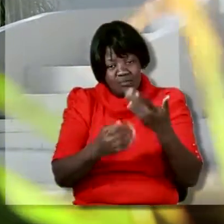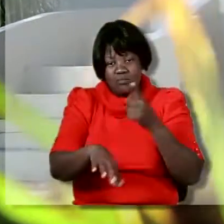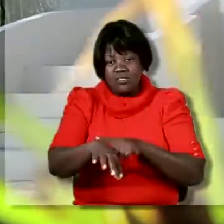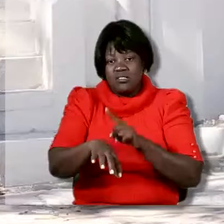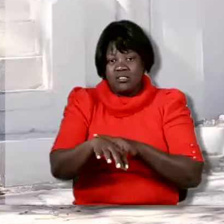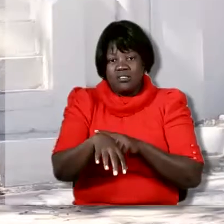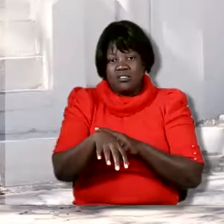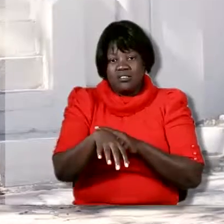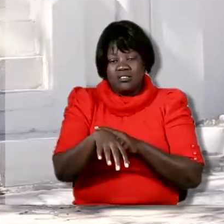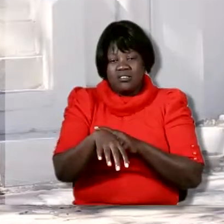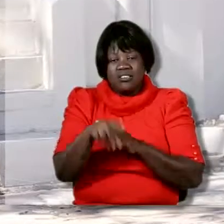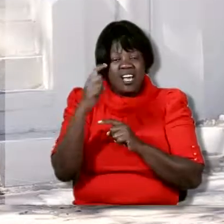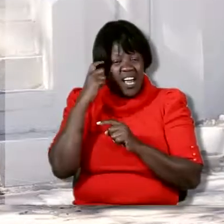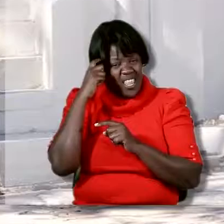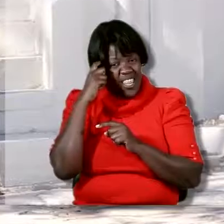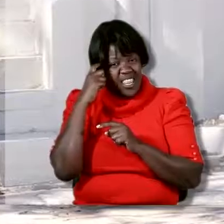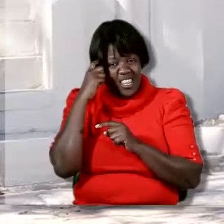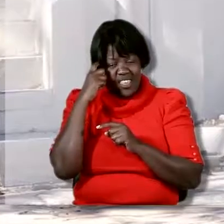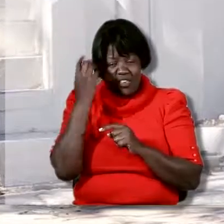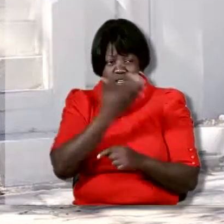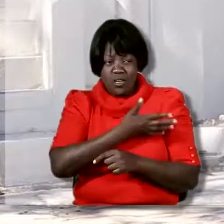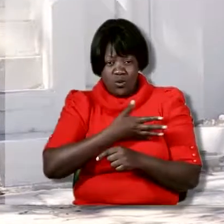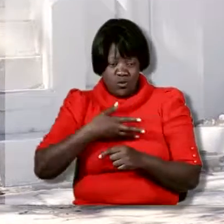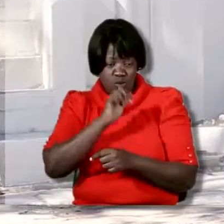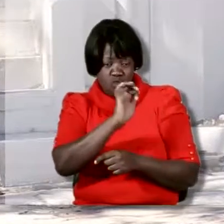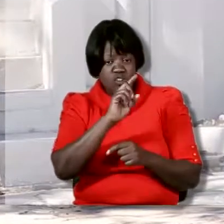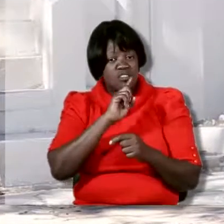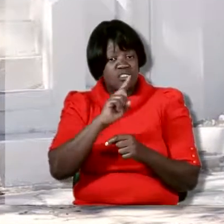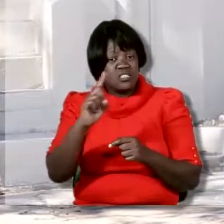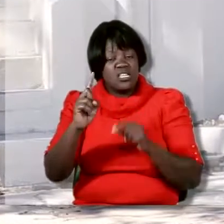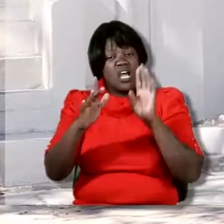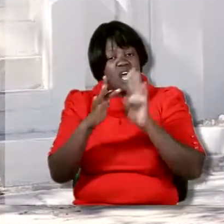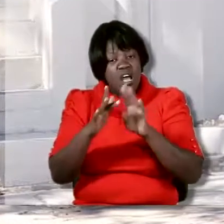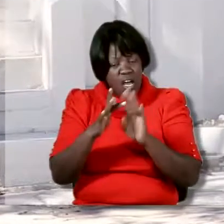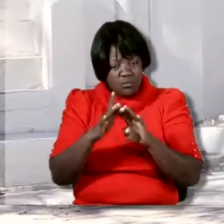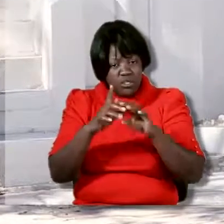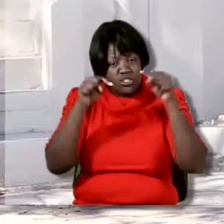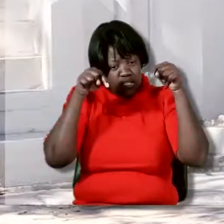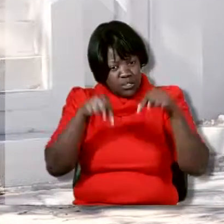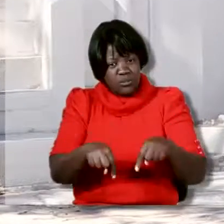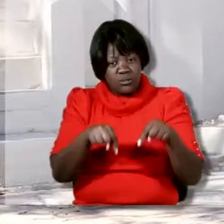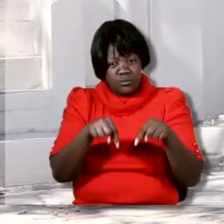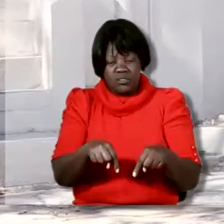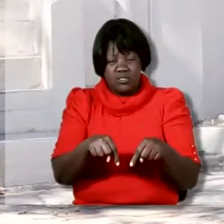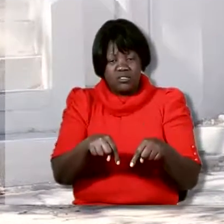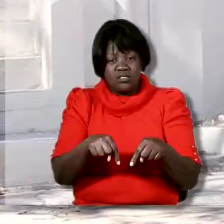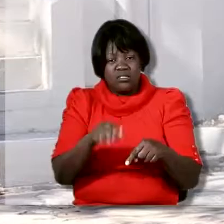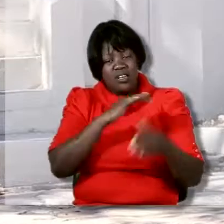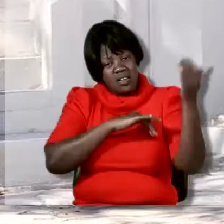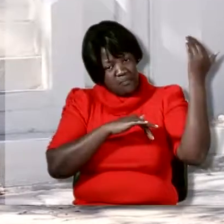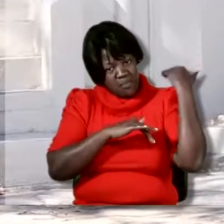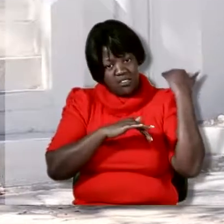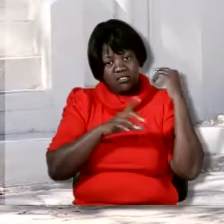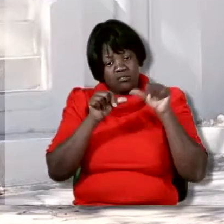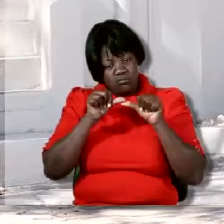tenses. I think Miss Weatherly will still teach you all about the present and past continuous,